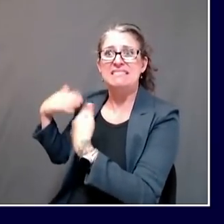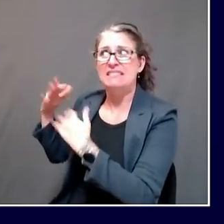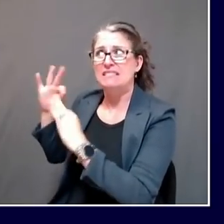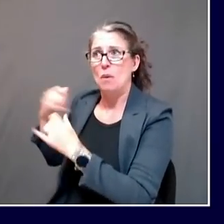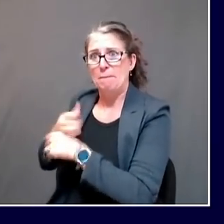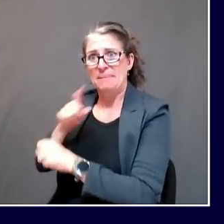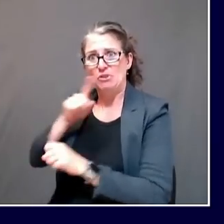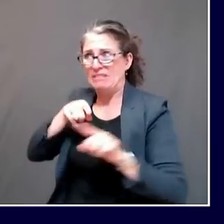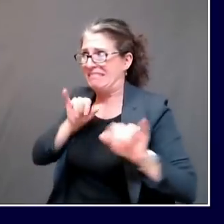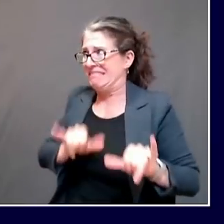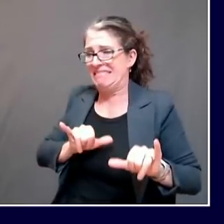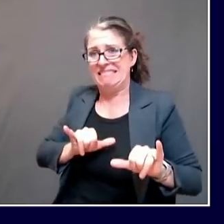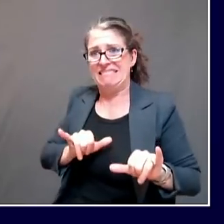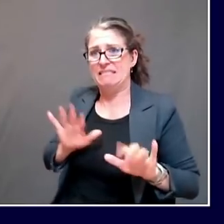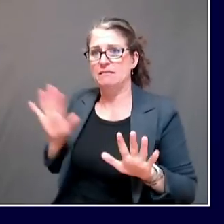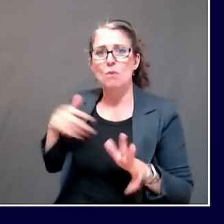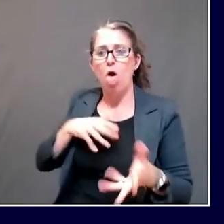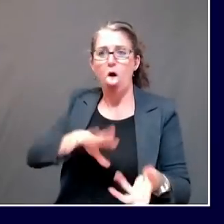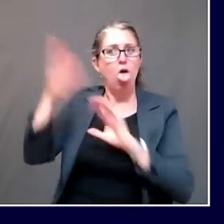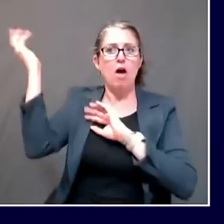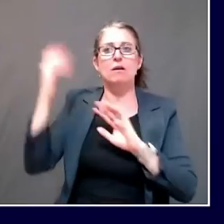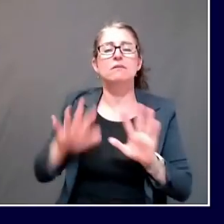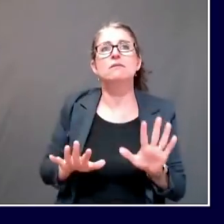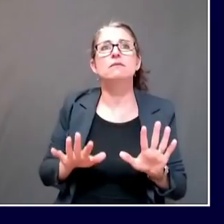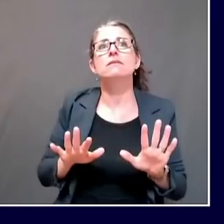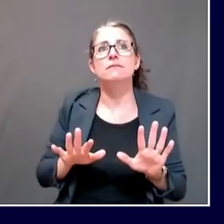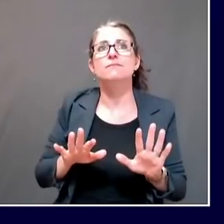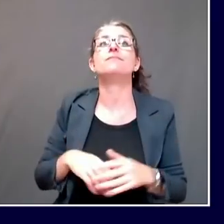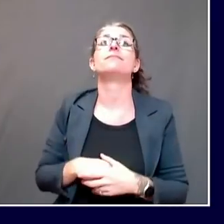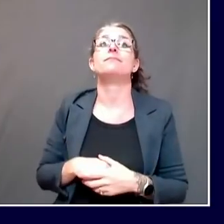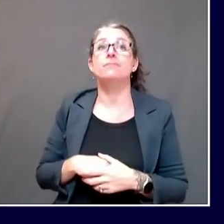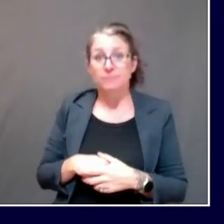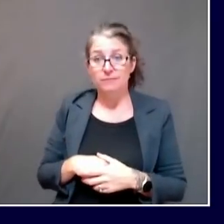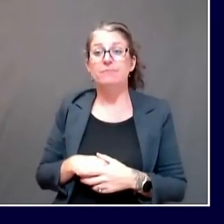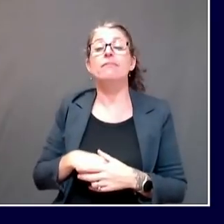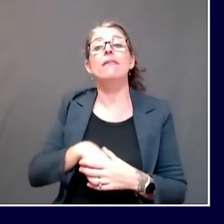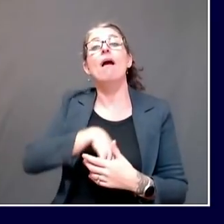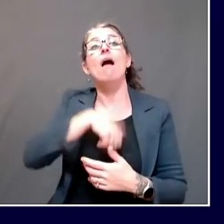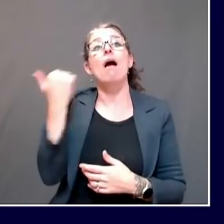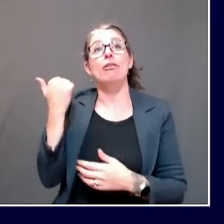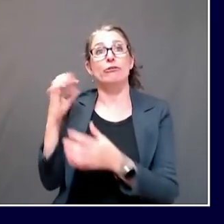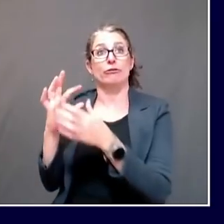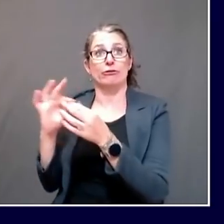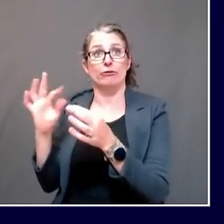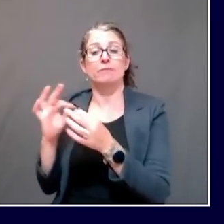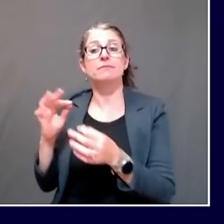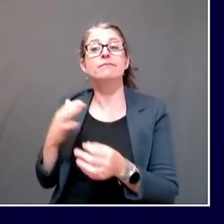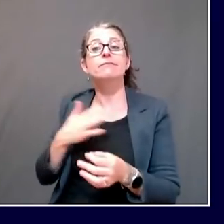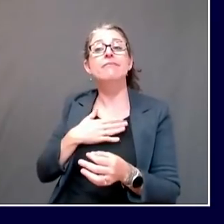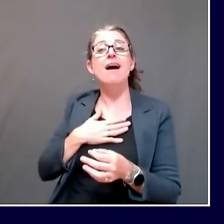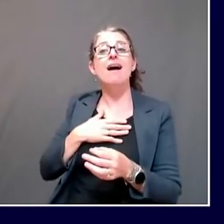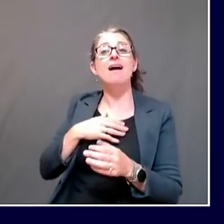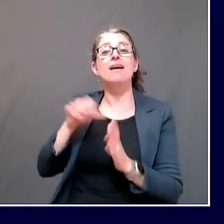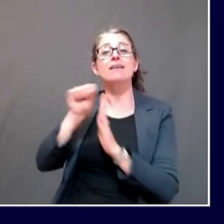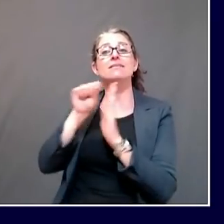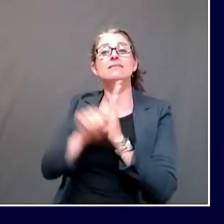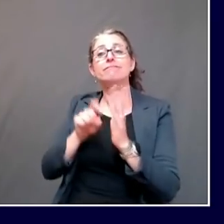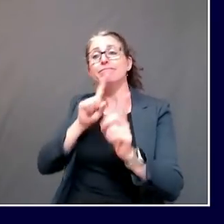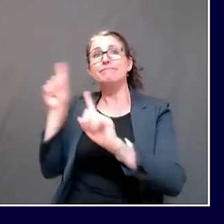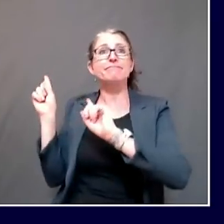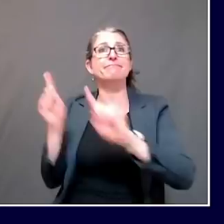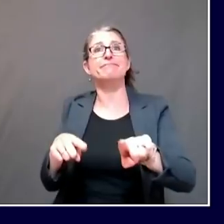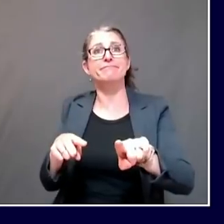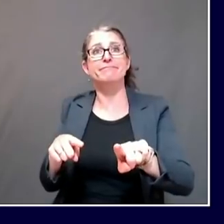Today, I also signed an executive order that restores the work search requirement that was temporarily waived at the beginning of the